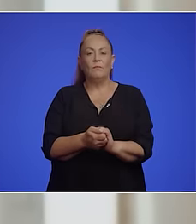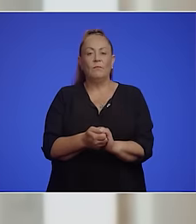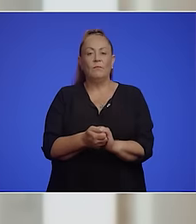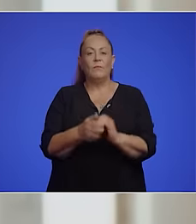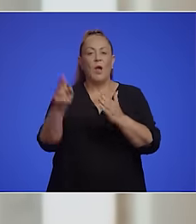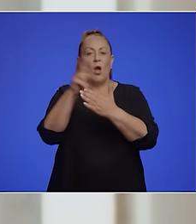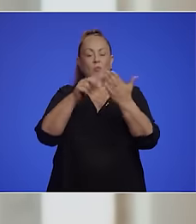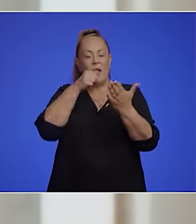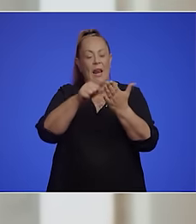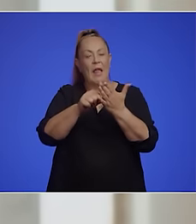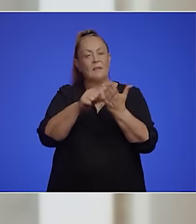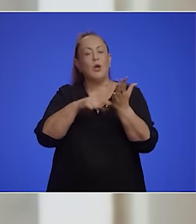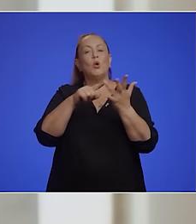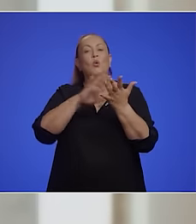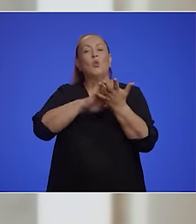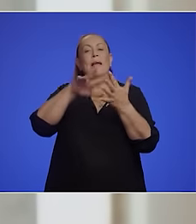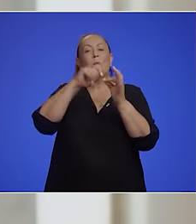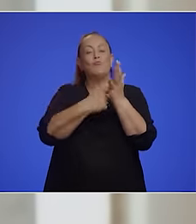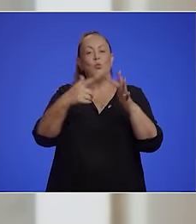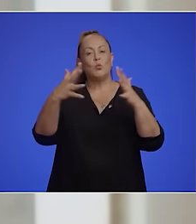A reading from the Letter to the Hebrews